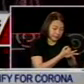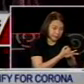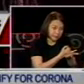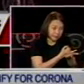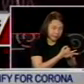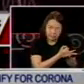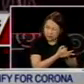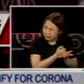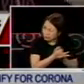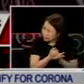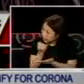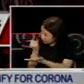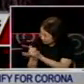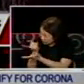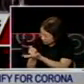They are income.